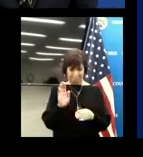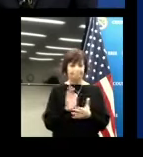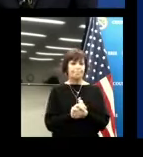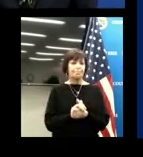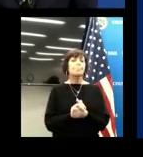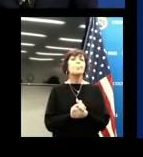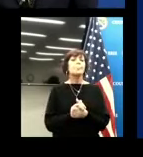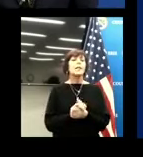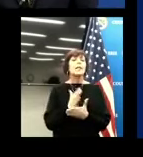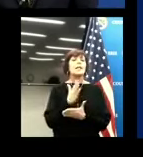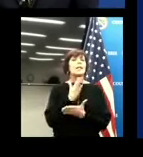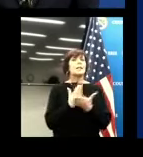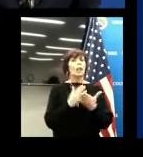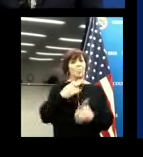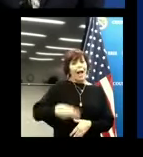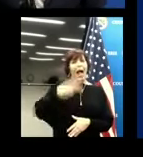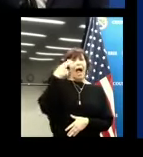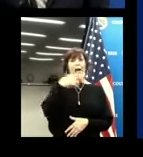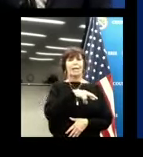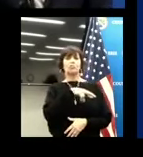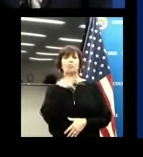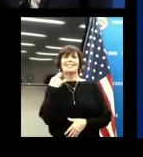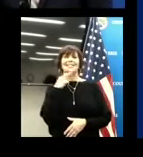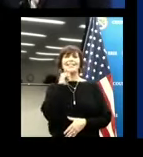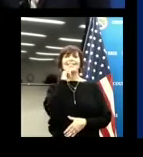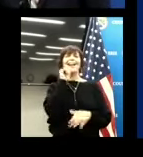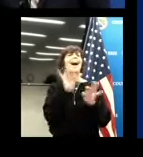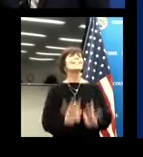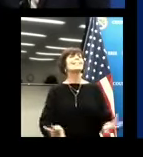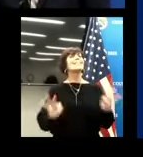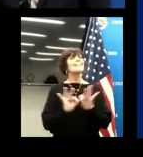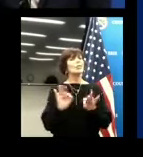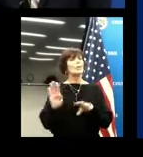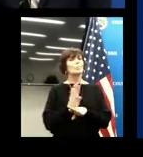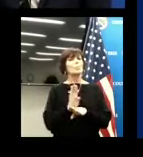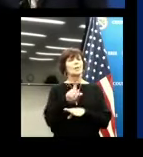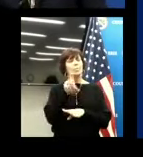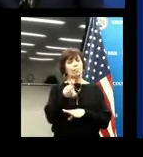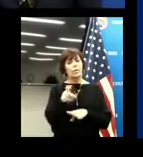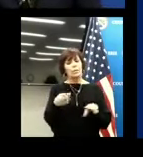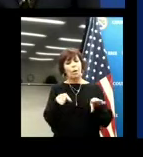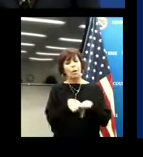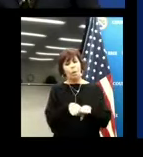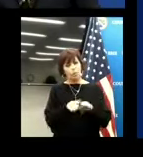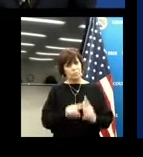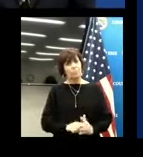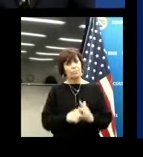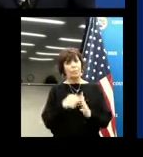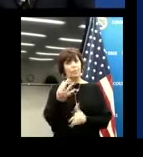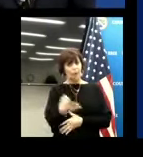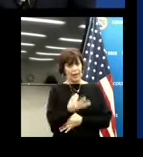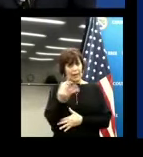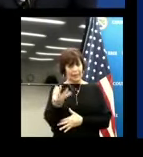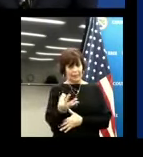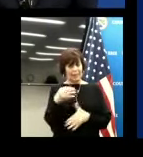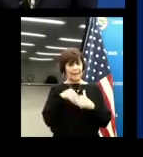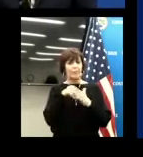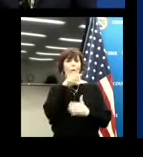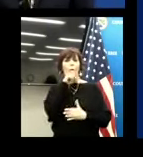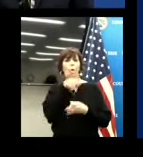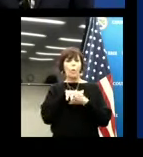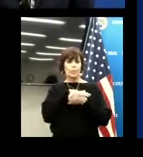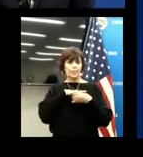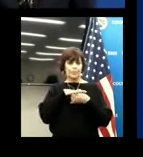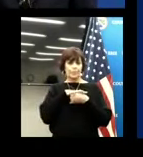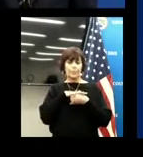are certain high-risk, non-essential businesses that have to close effective Friday in the orange zone. In